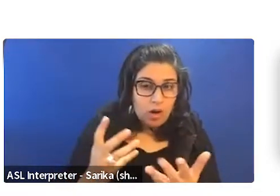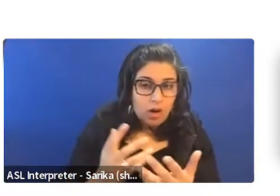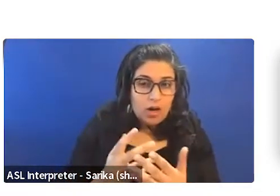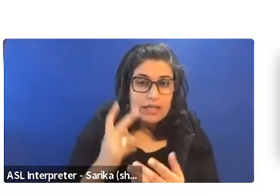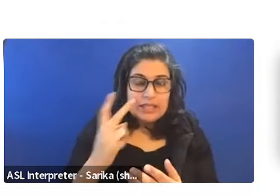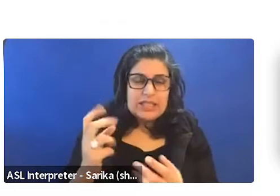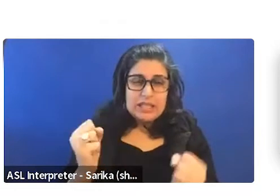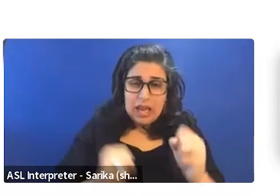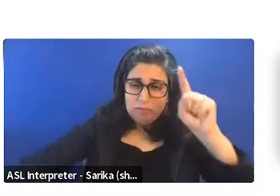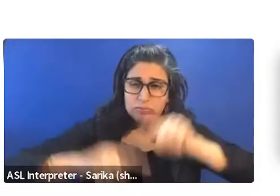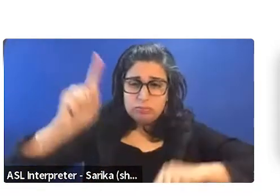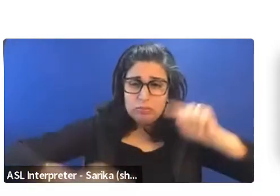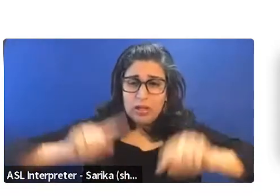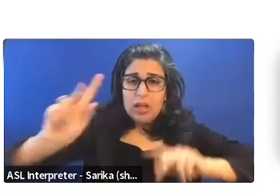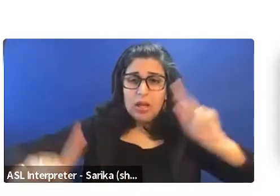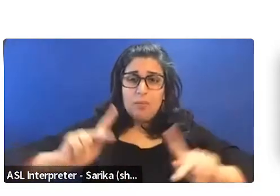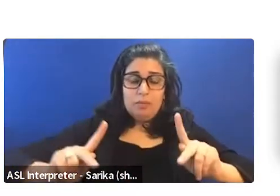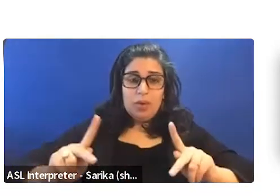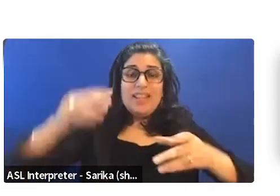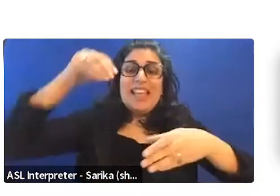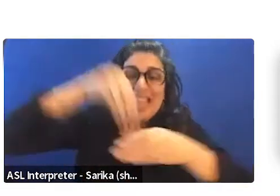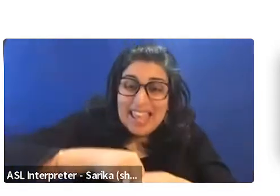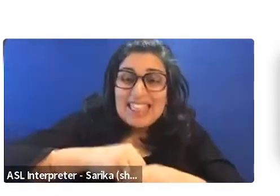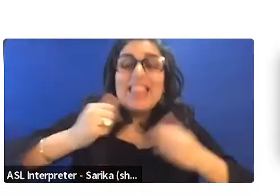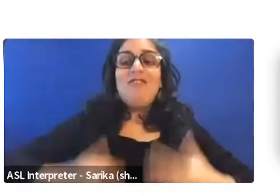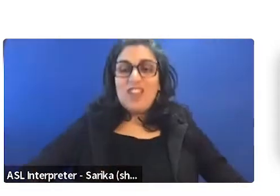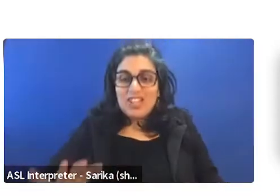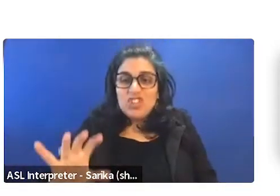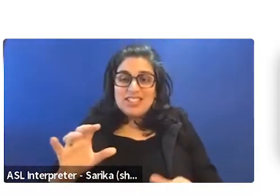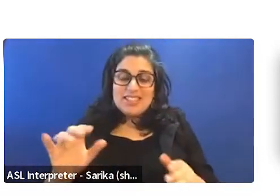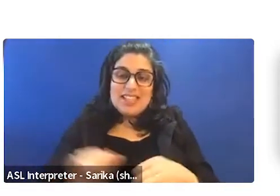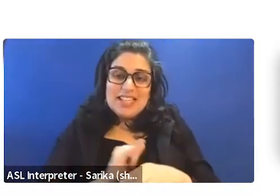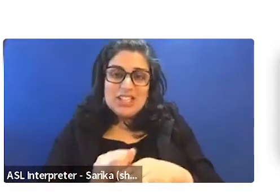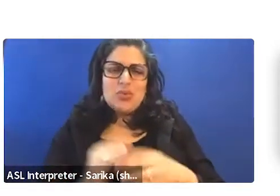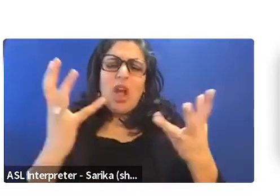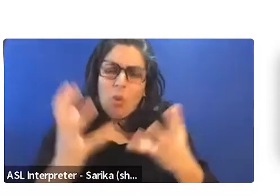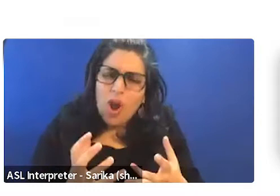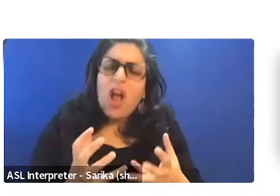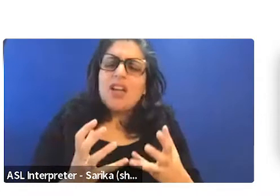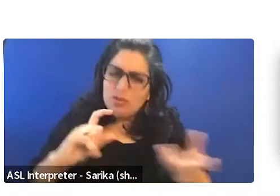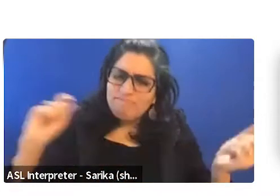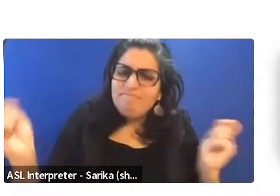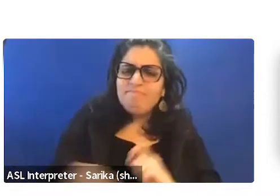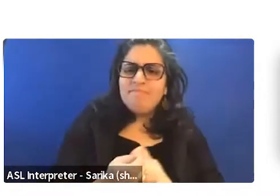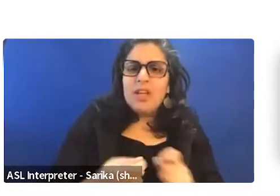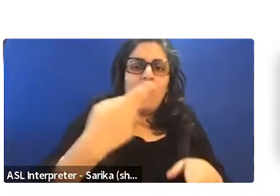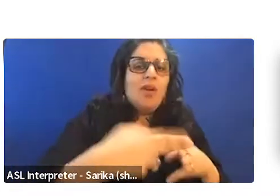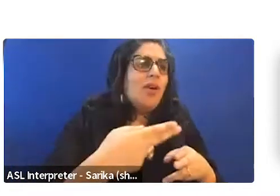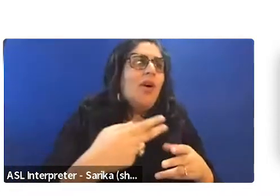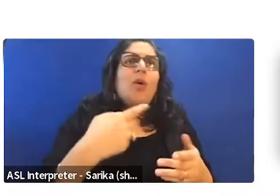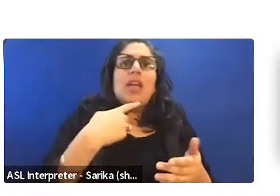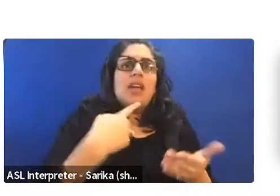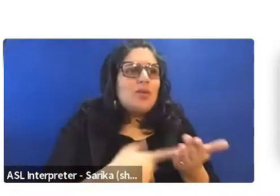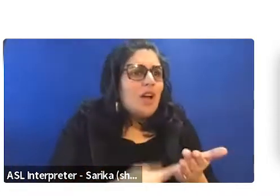constellation of people inside fashion who want to do different. And we spoke to sustainability VPs and sustainability editors, and,